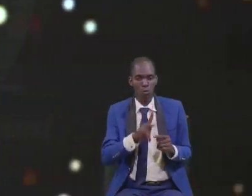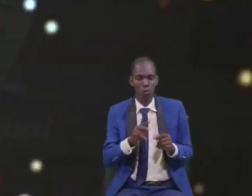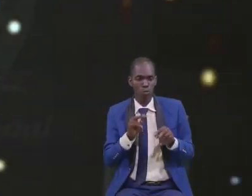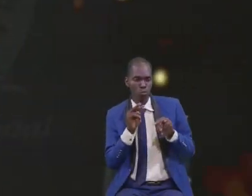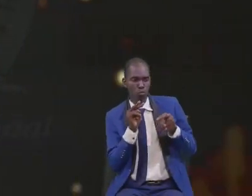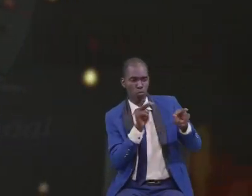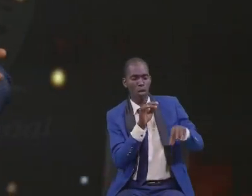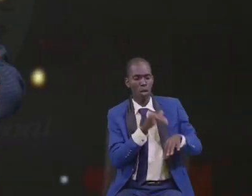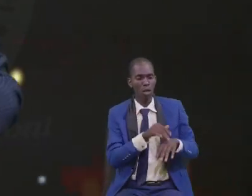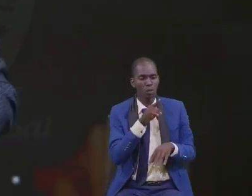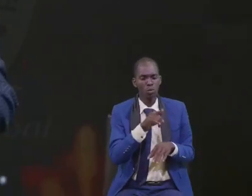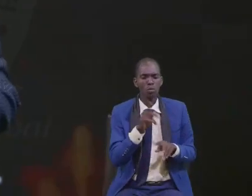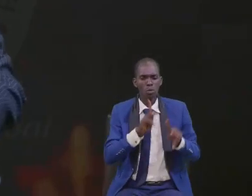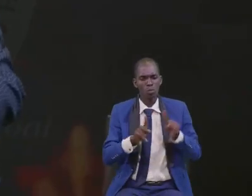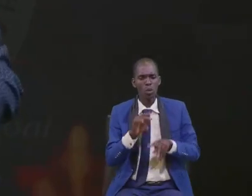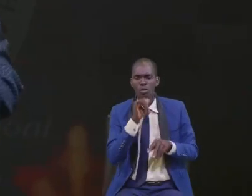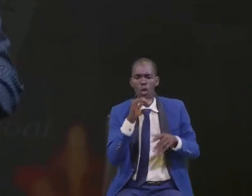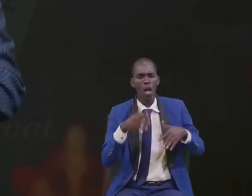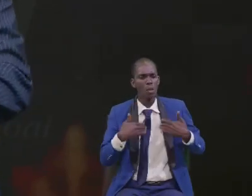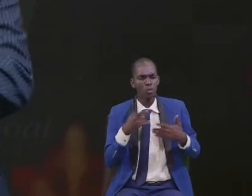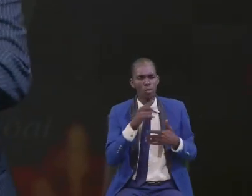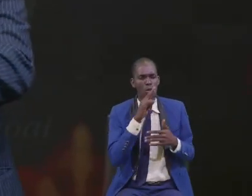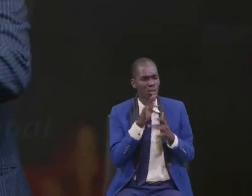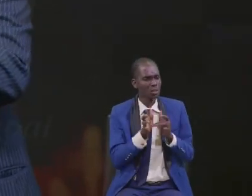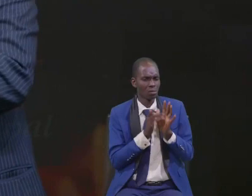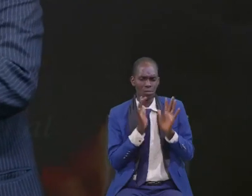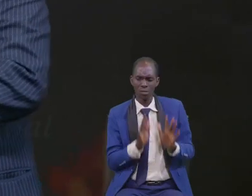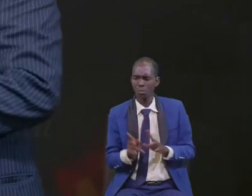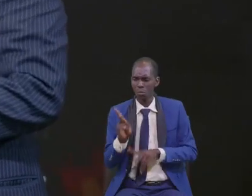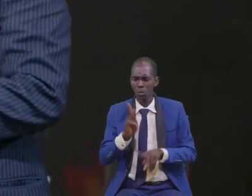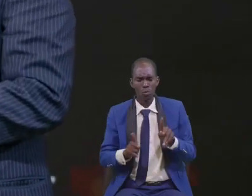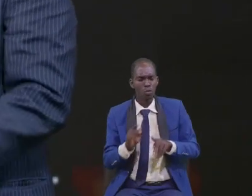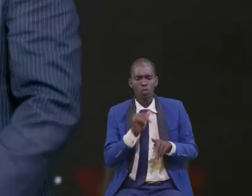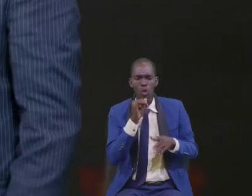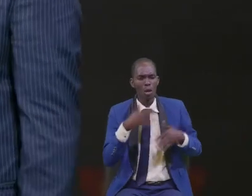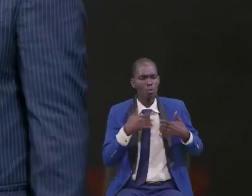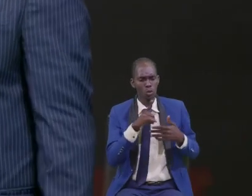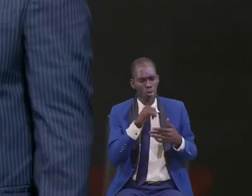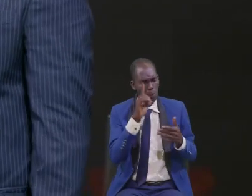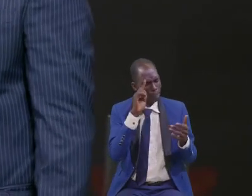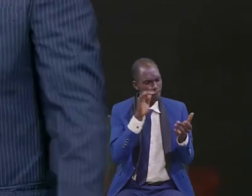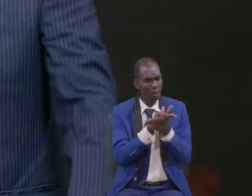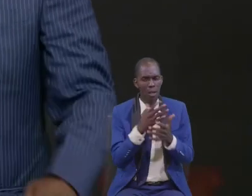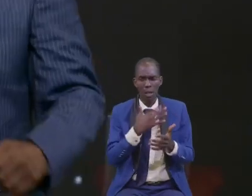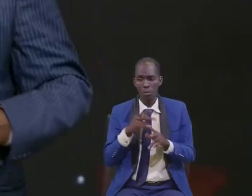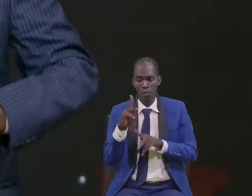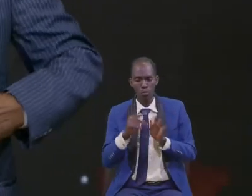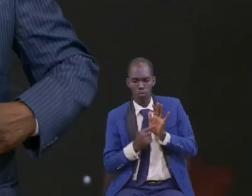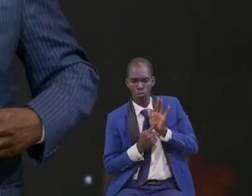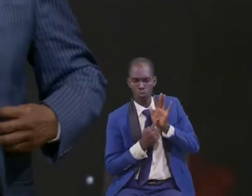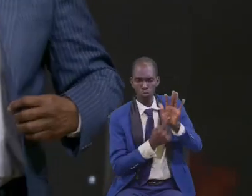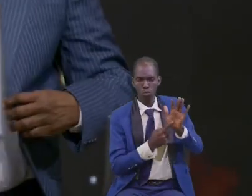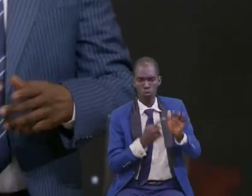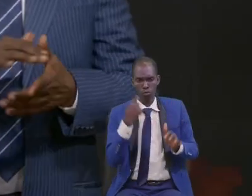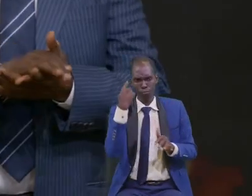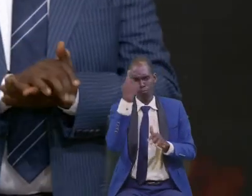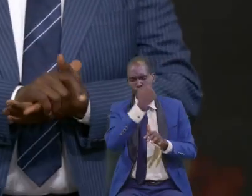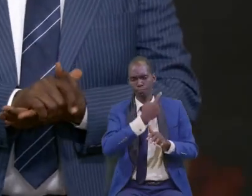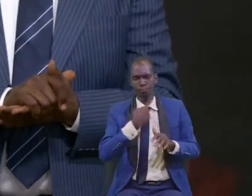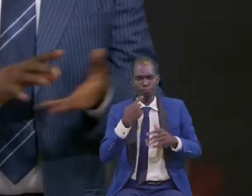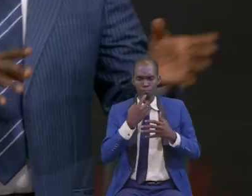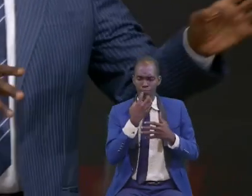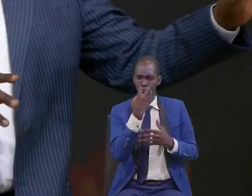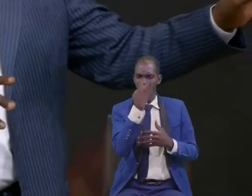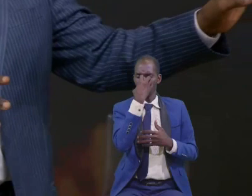not happy you are a Christian, they are not happy you are a believer, they frown at you and they are furious. And then you lose